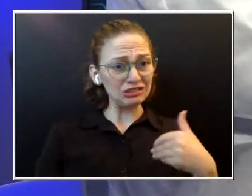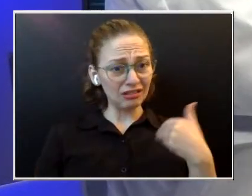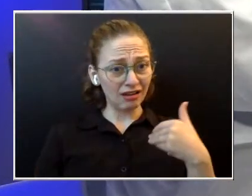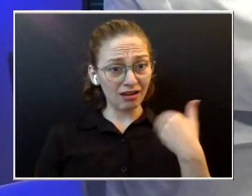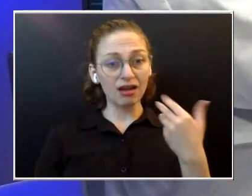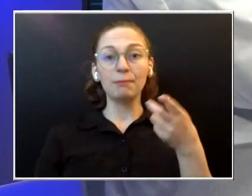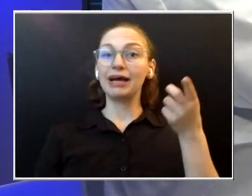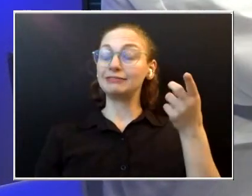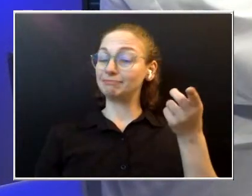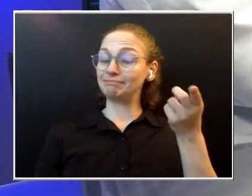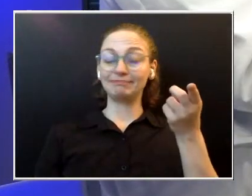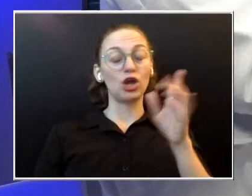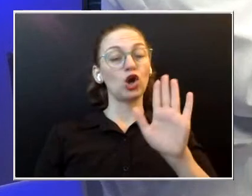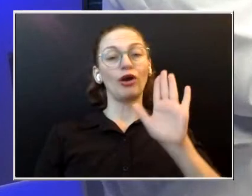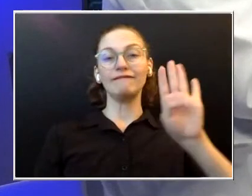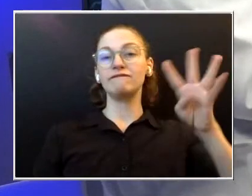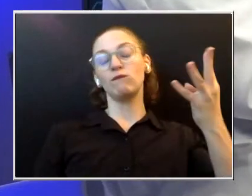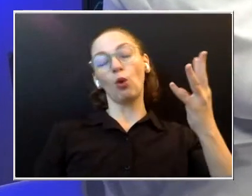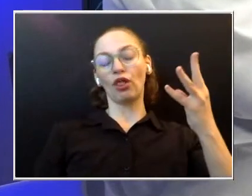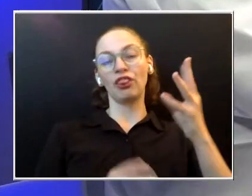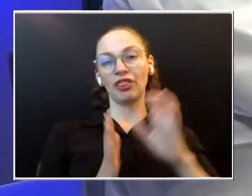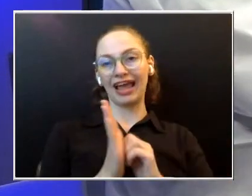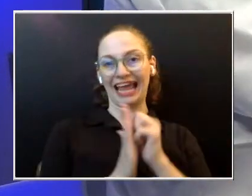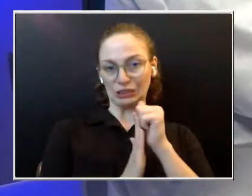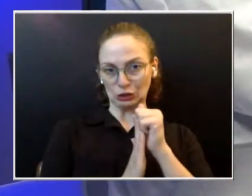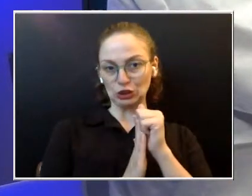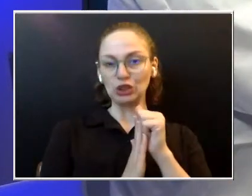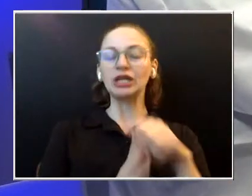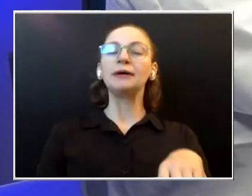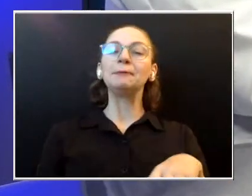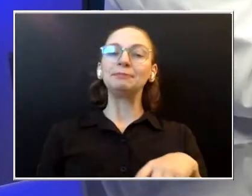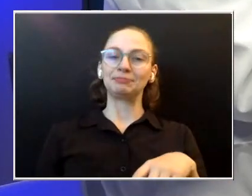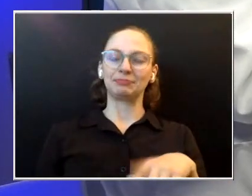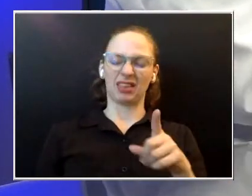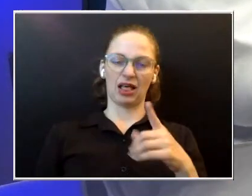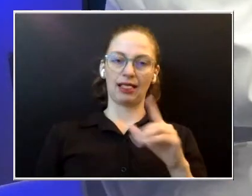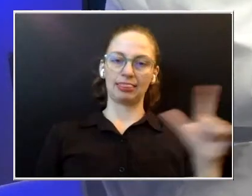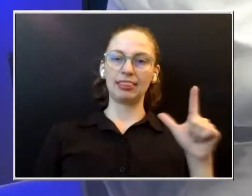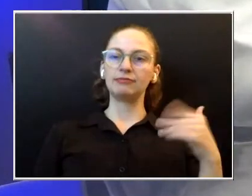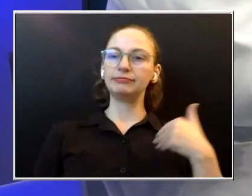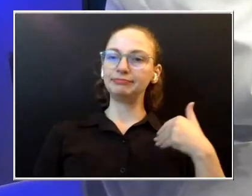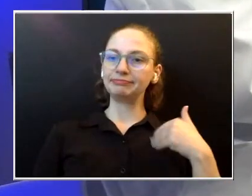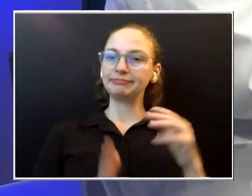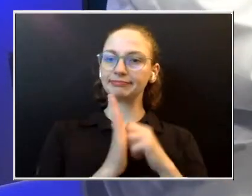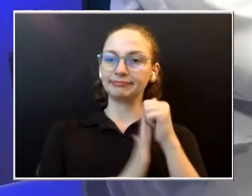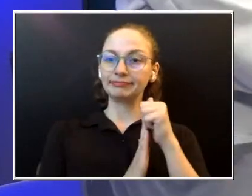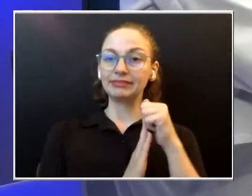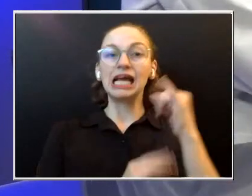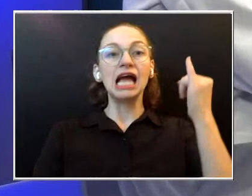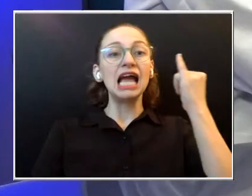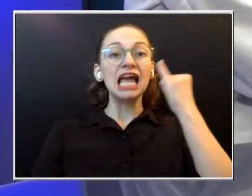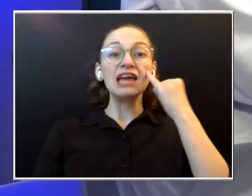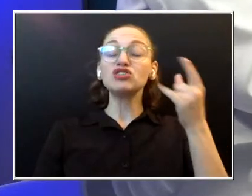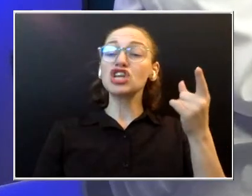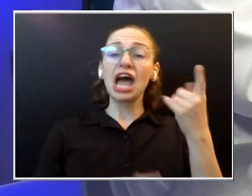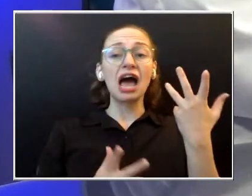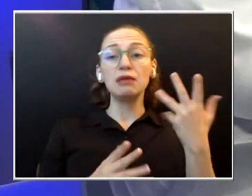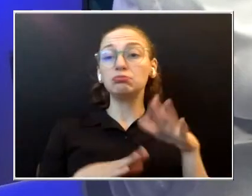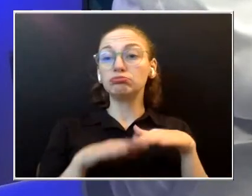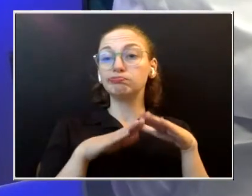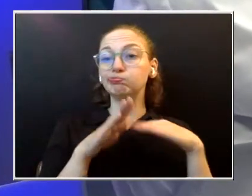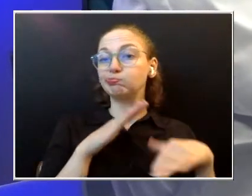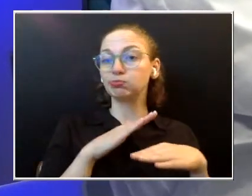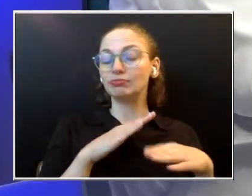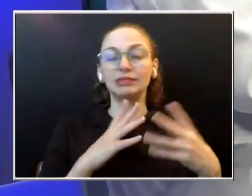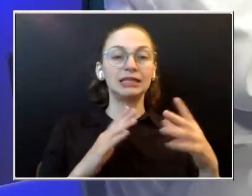And this is a patient who, if she had a stage 1 breast cancer and had the option of just doing a lumpectomy or a mastectomy, I would have said you should do a mastectomy and avoid